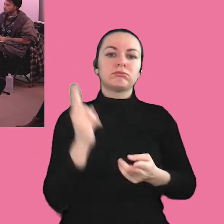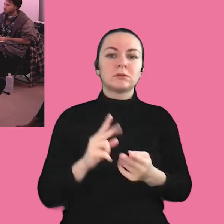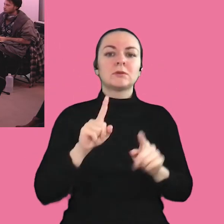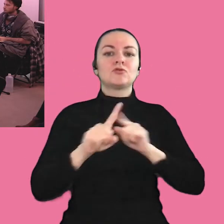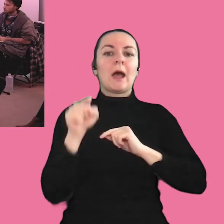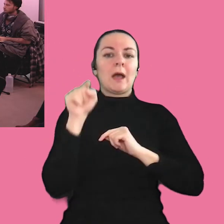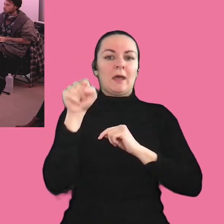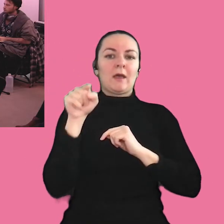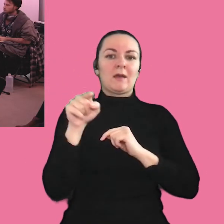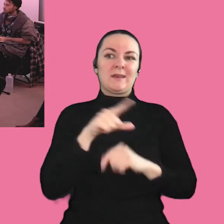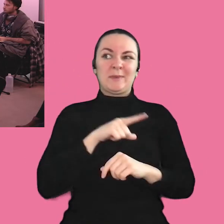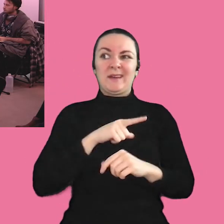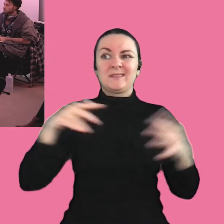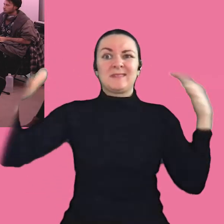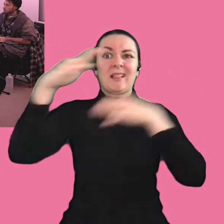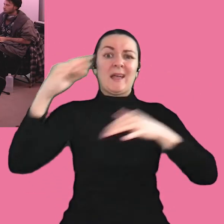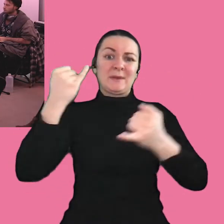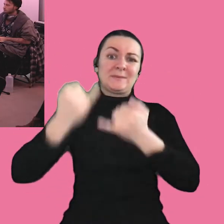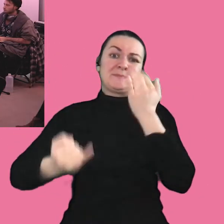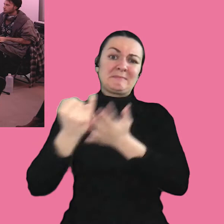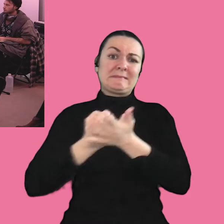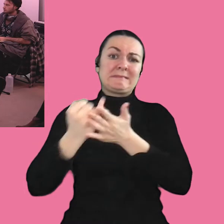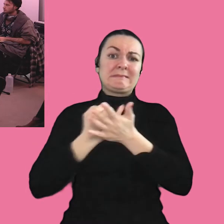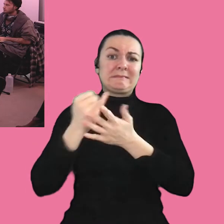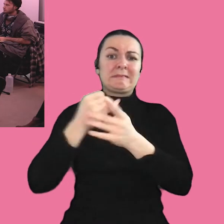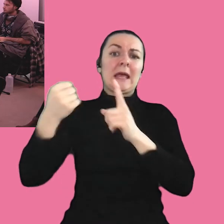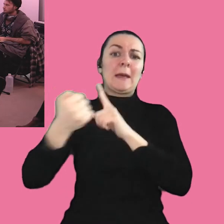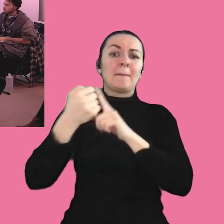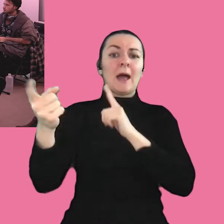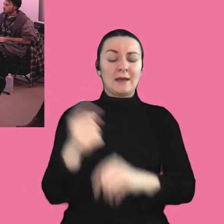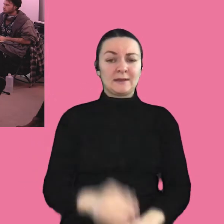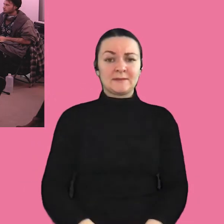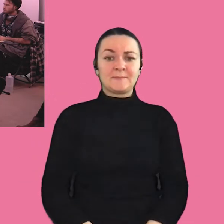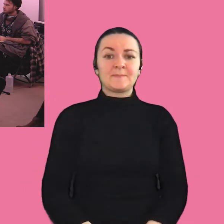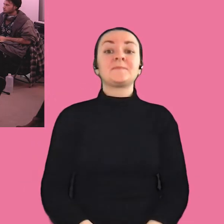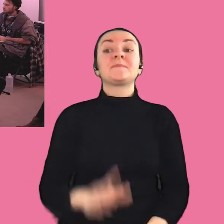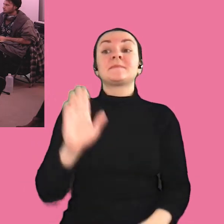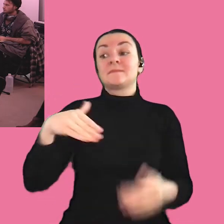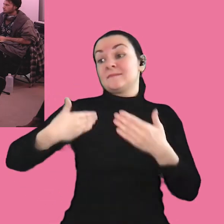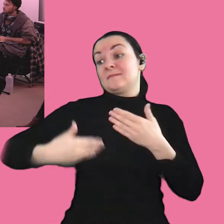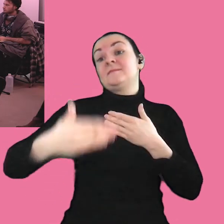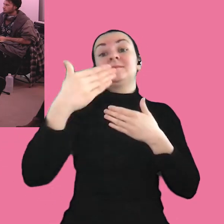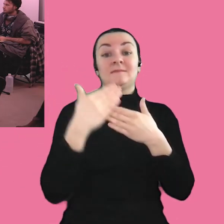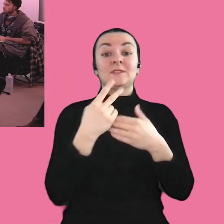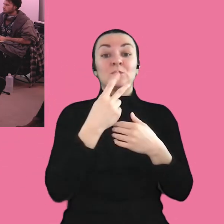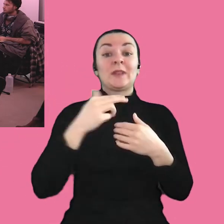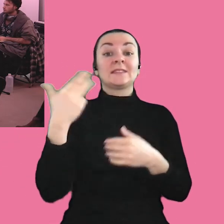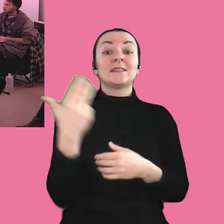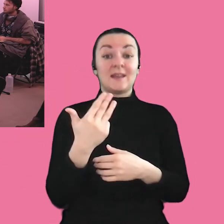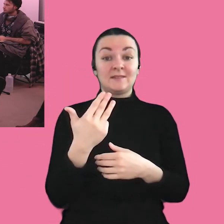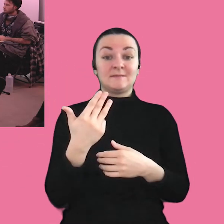short-haul flights, which are obviously a nightmare for the climate. So I've been doing that since